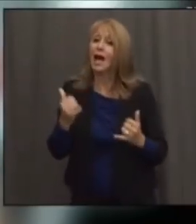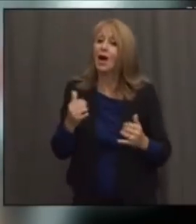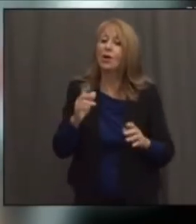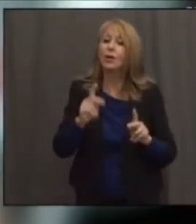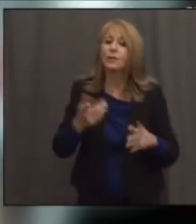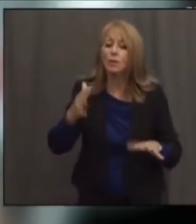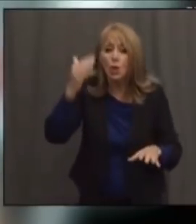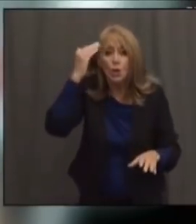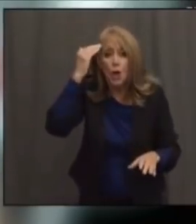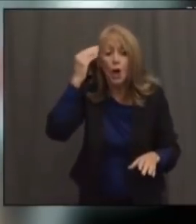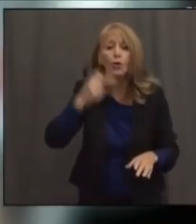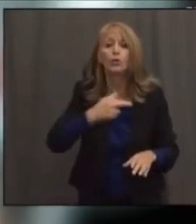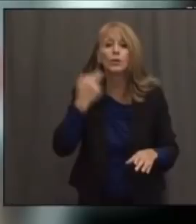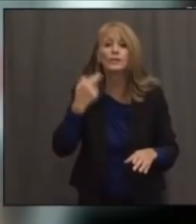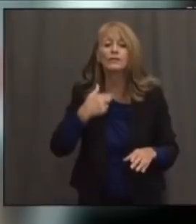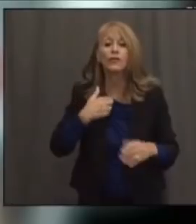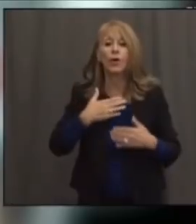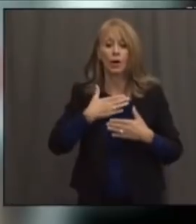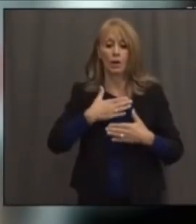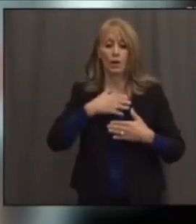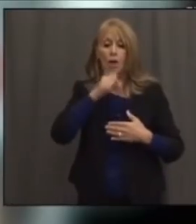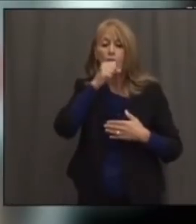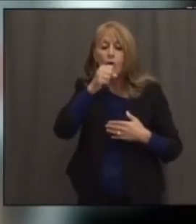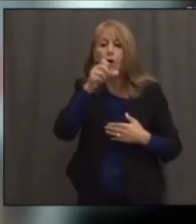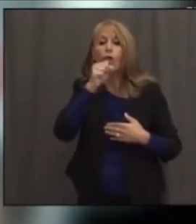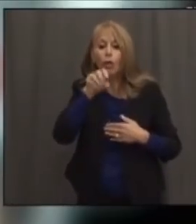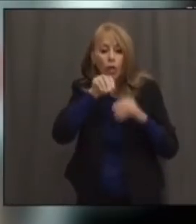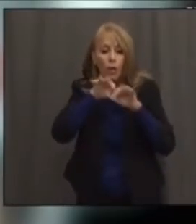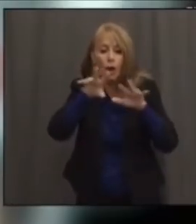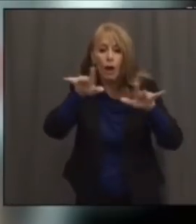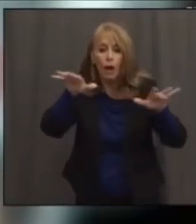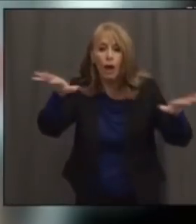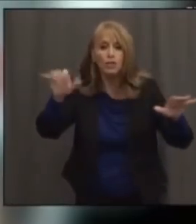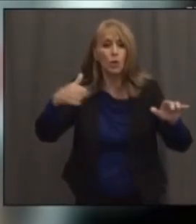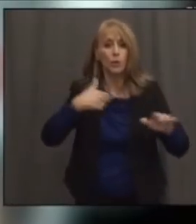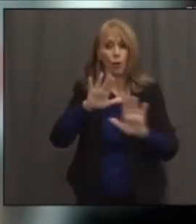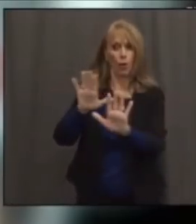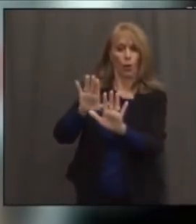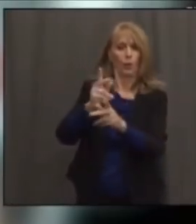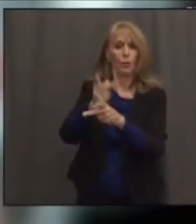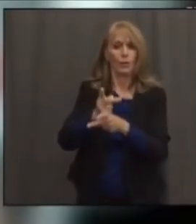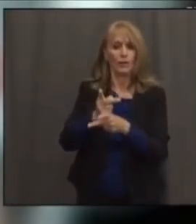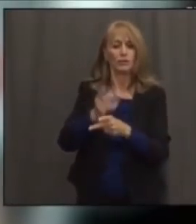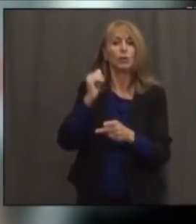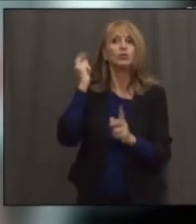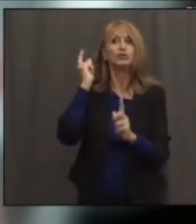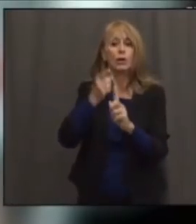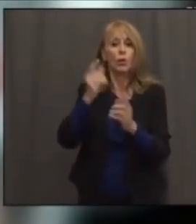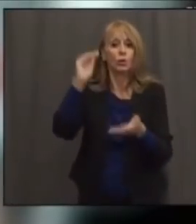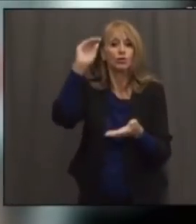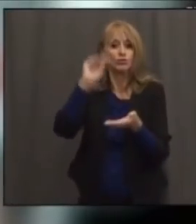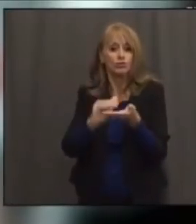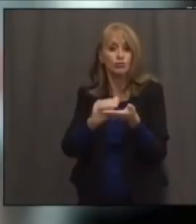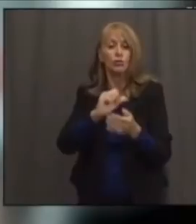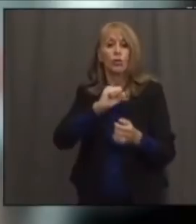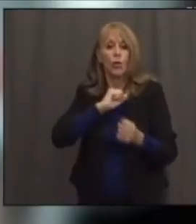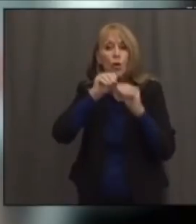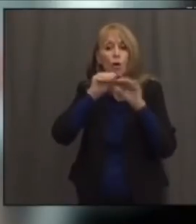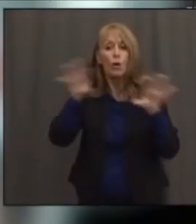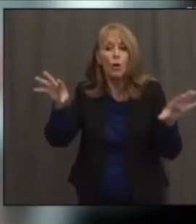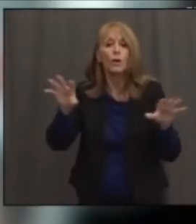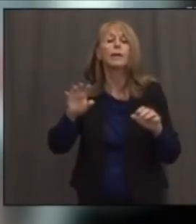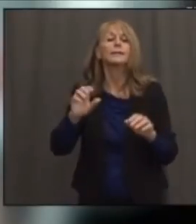aware of the risk of respiratory pathogens. So at a population level, we're taking more precautions that can mitigate some of that risk, but there will be risks this winter. So I